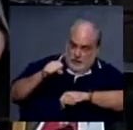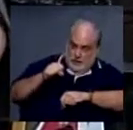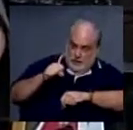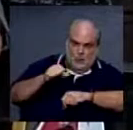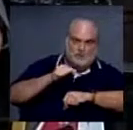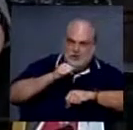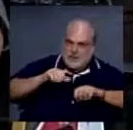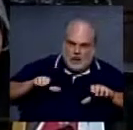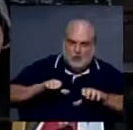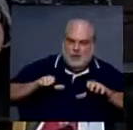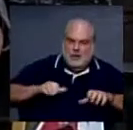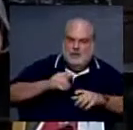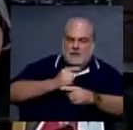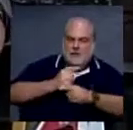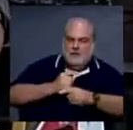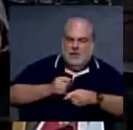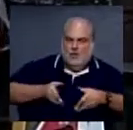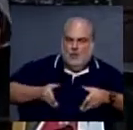it right.